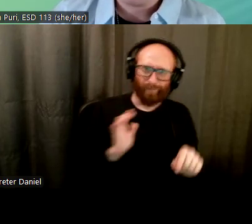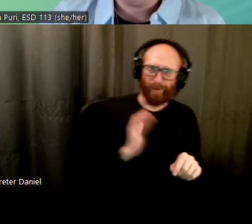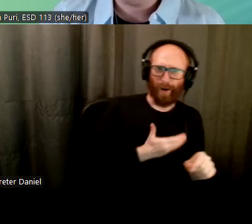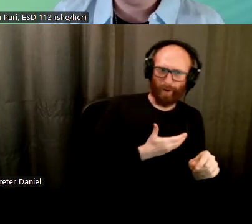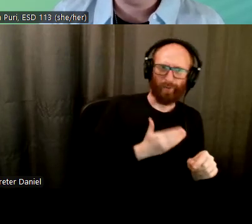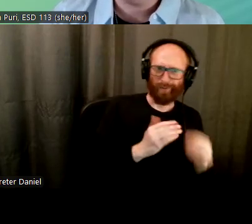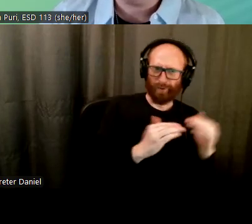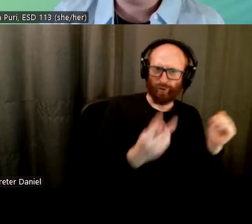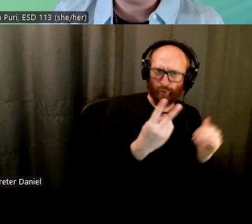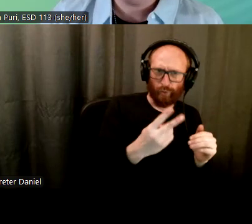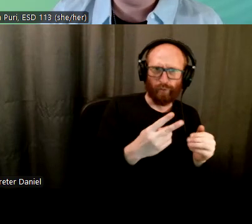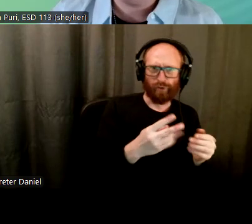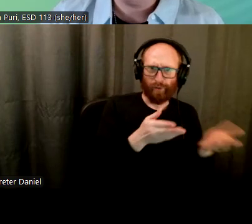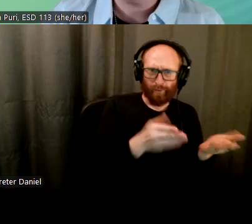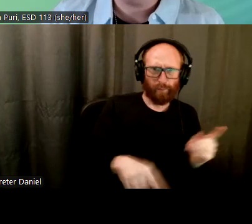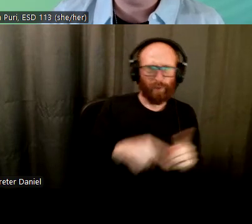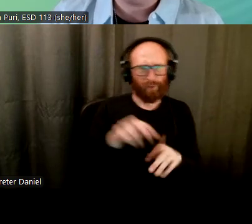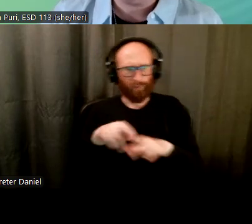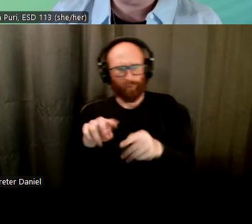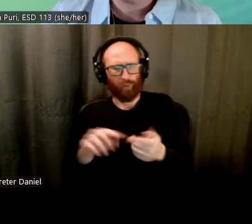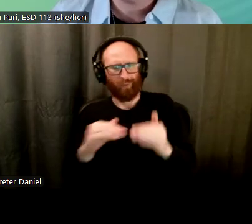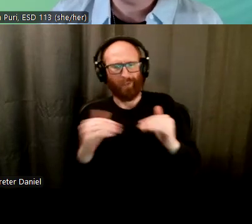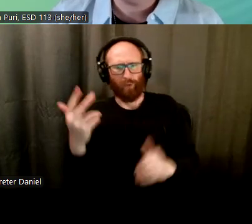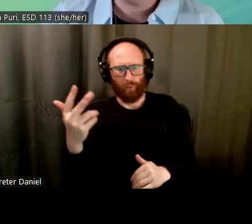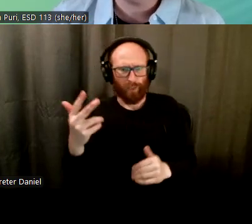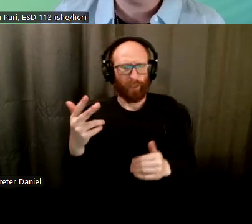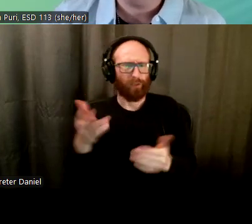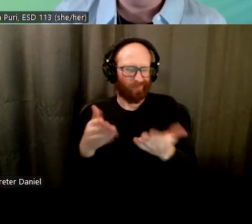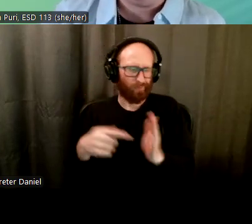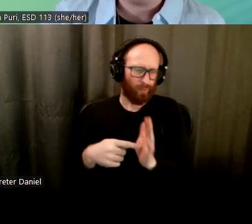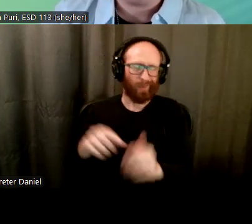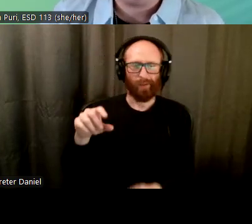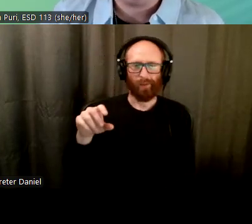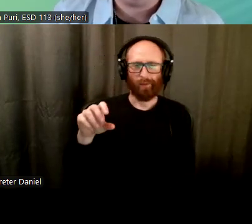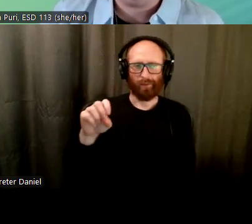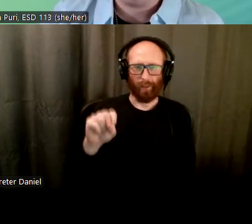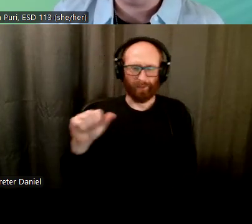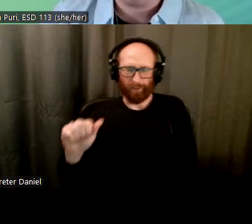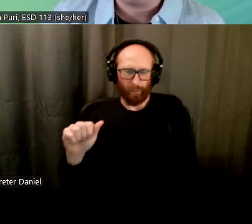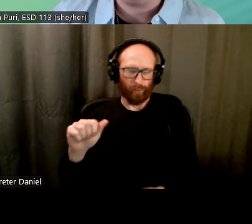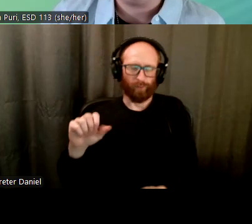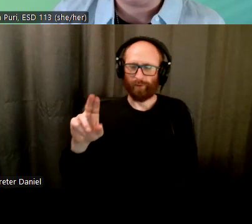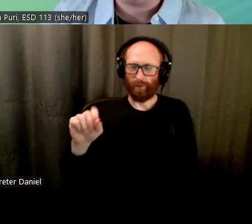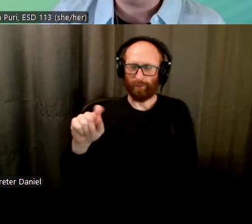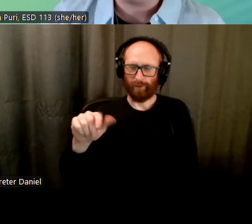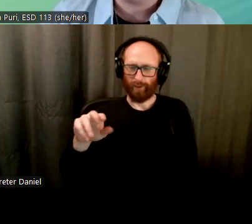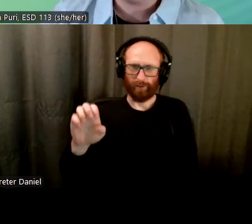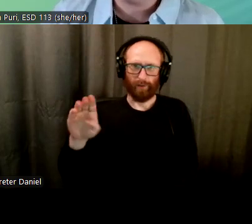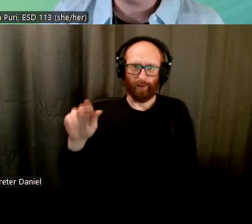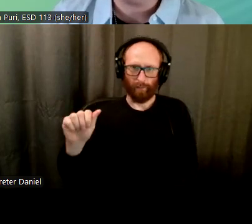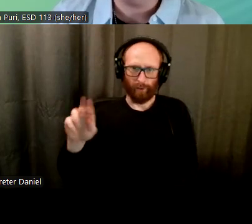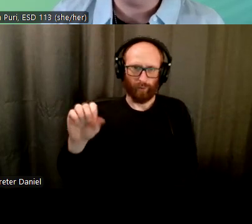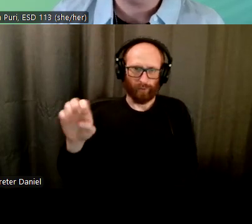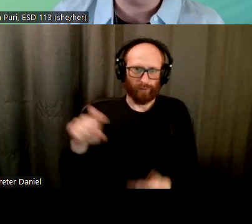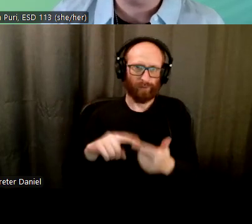3 services like substance use and mental health treatment and other community services that will